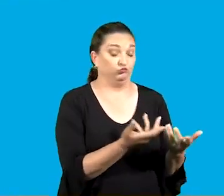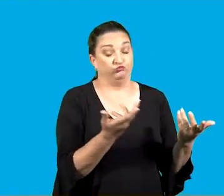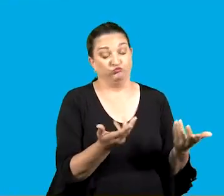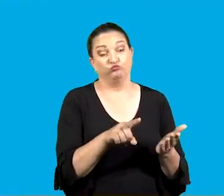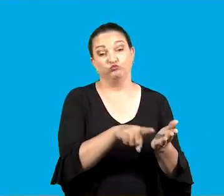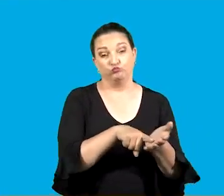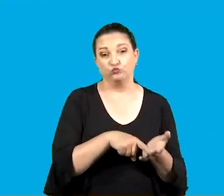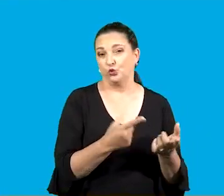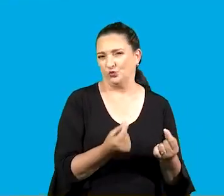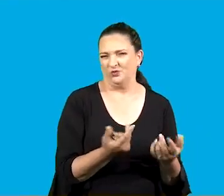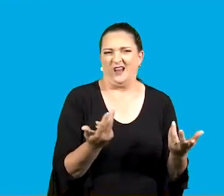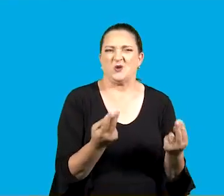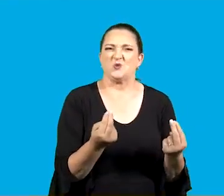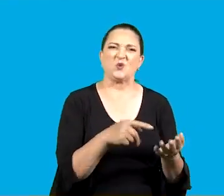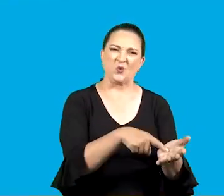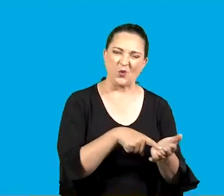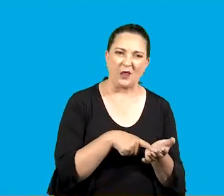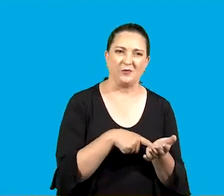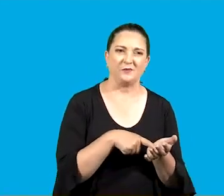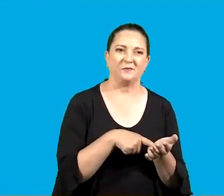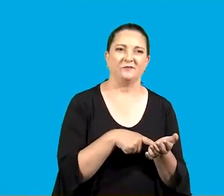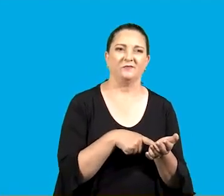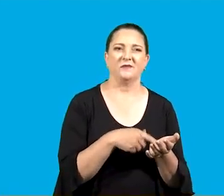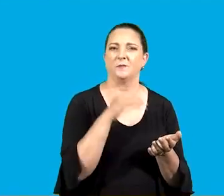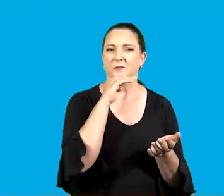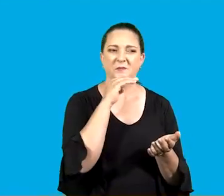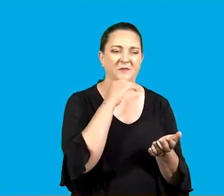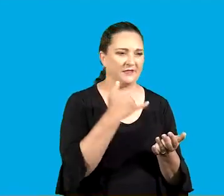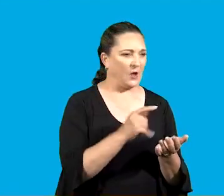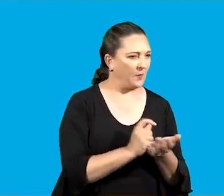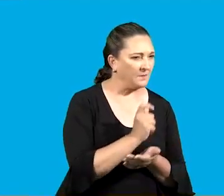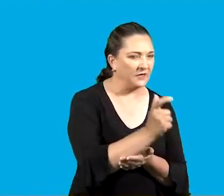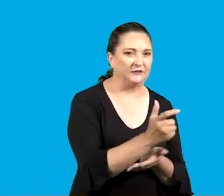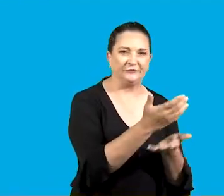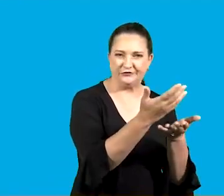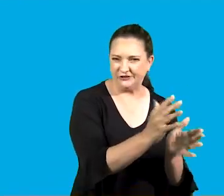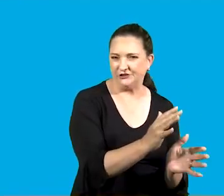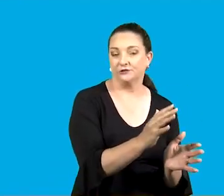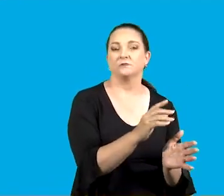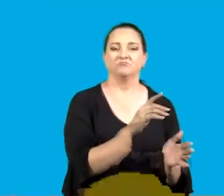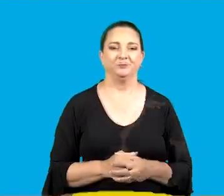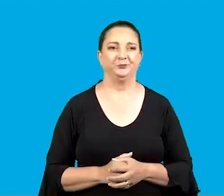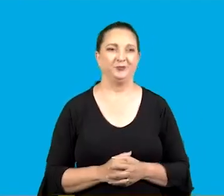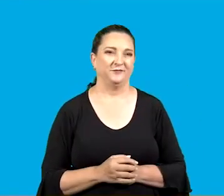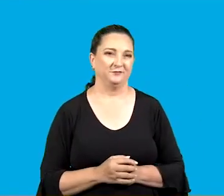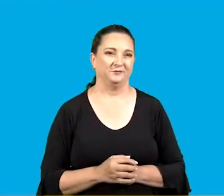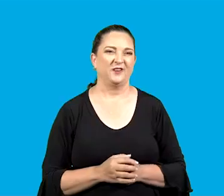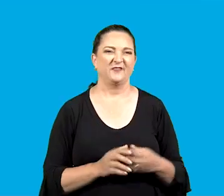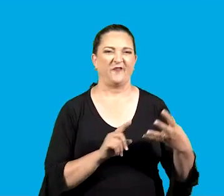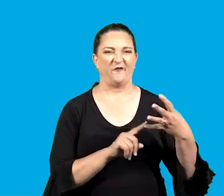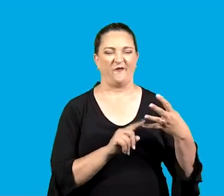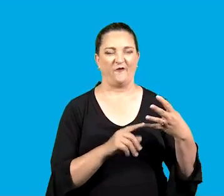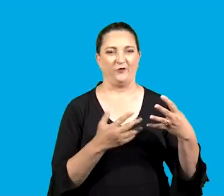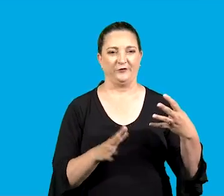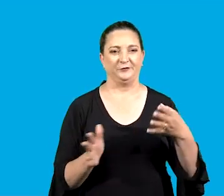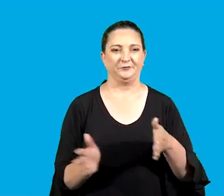loan that we've acquired, a new loan. At times they say we've repaid a loan. It's more or less the same principle. Let